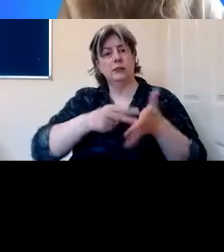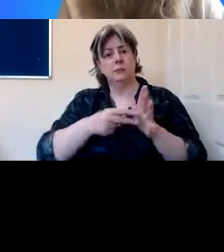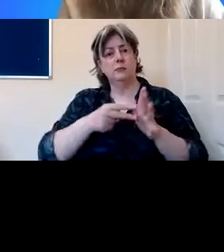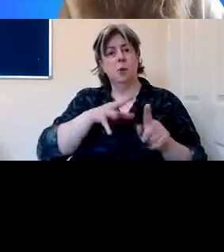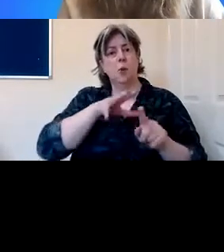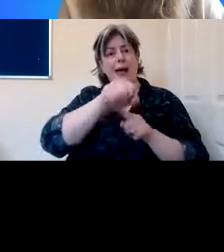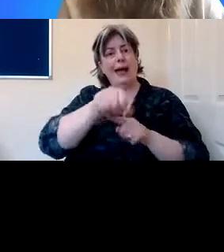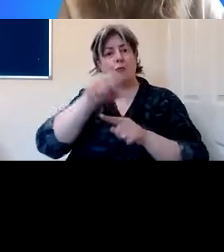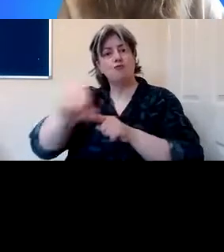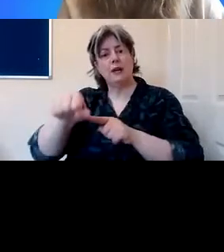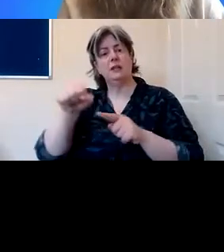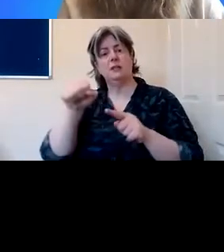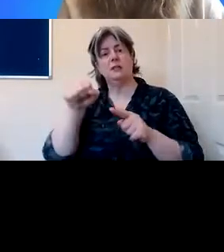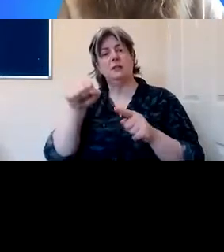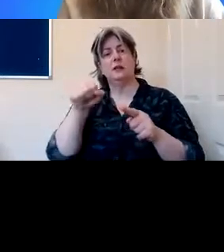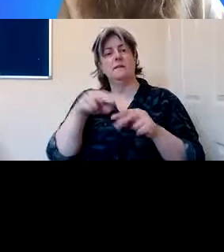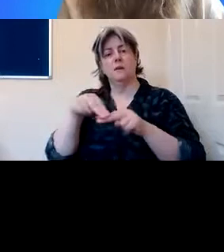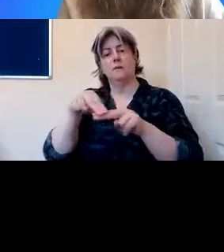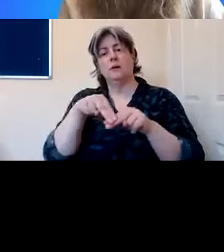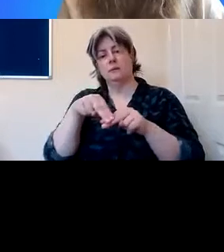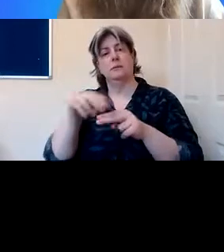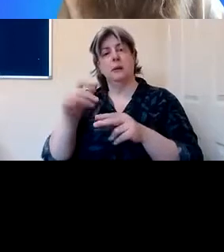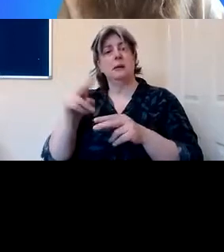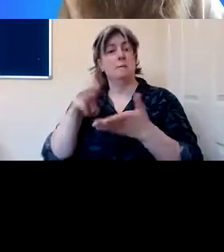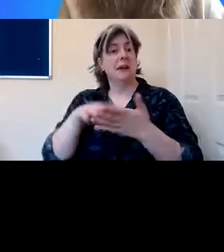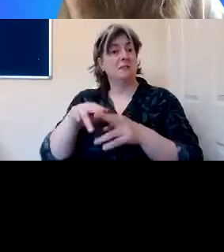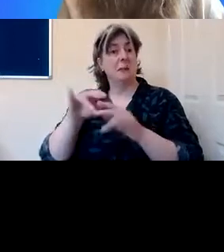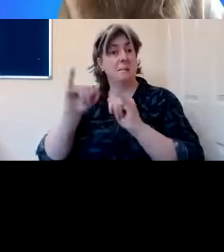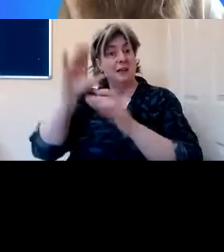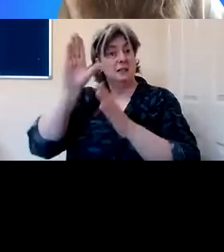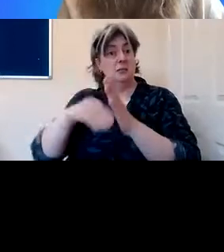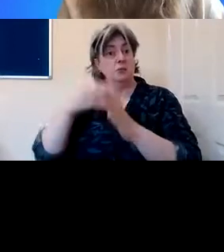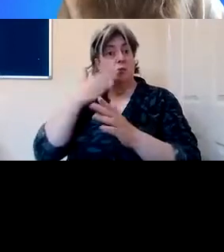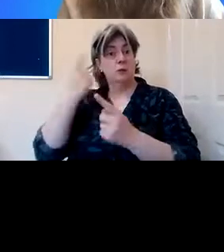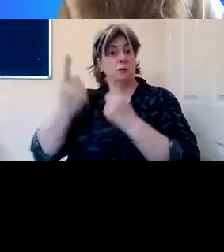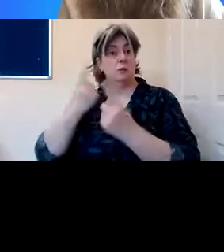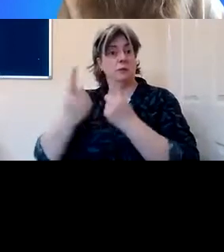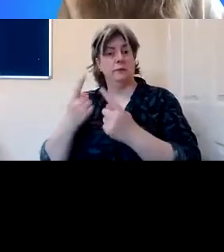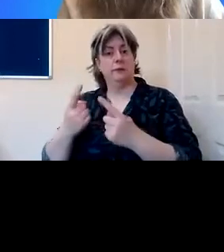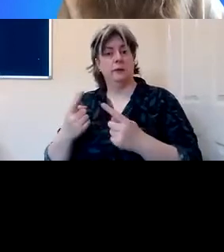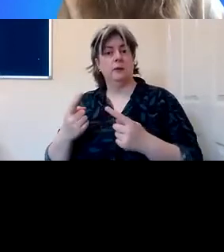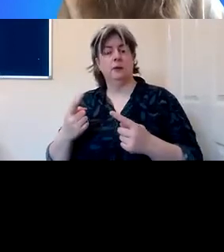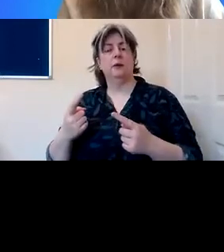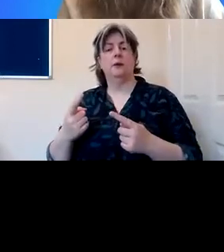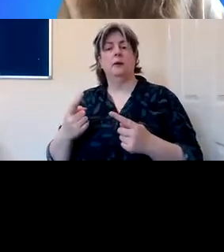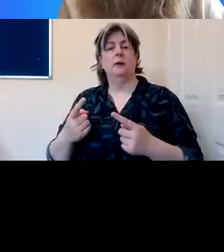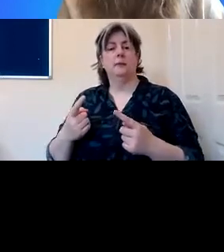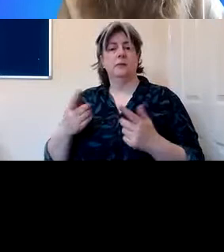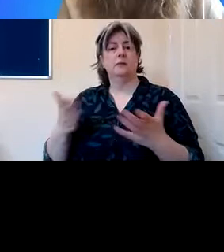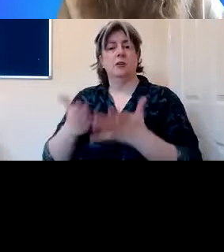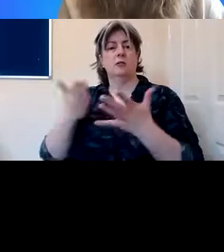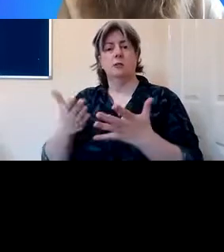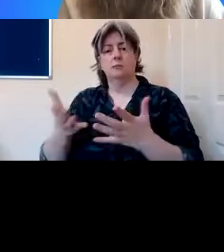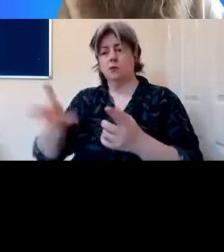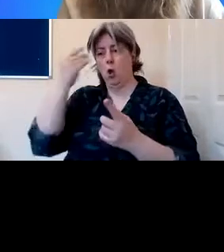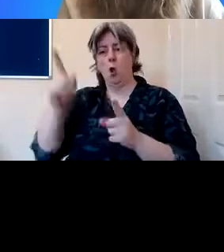get parents who might have had a bad experience at school themselves to do some learning alongside their children, recognising that without that,